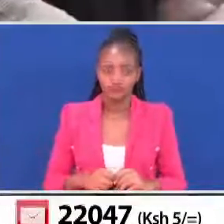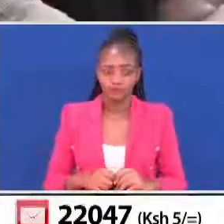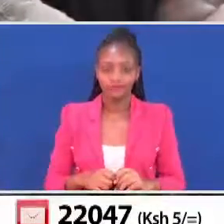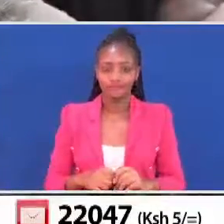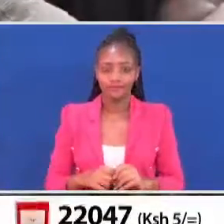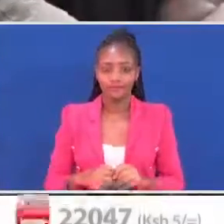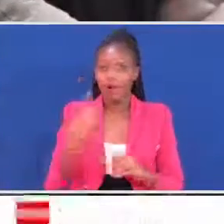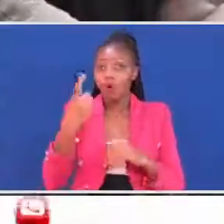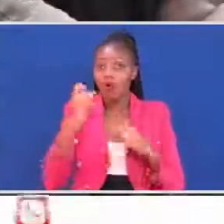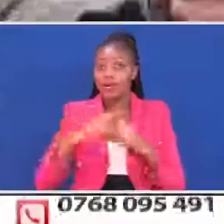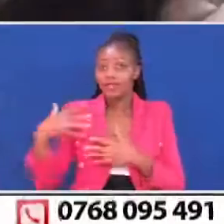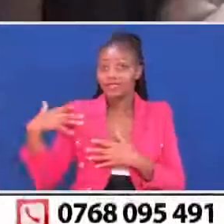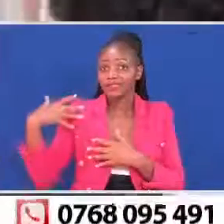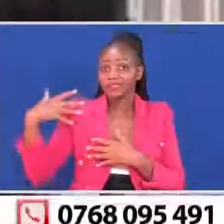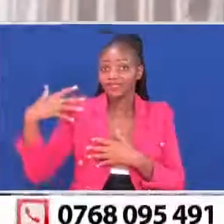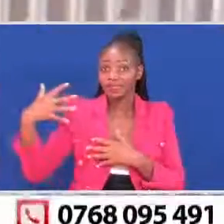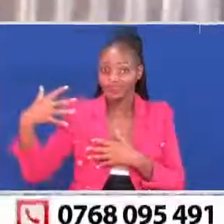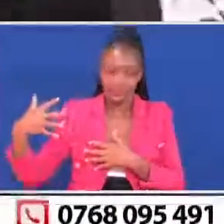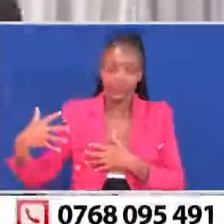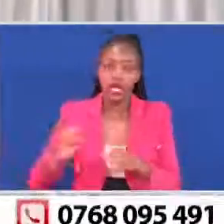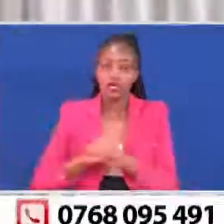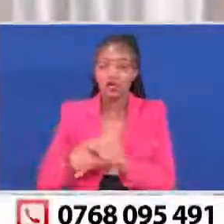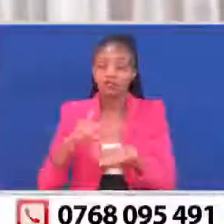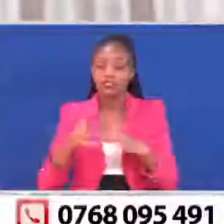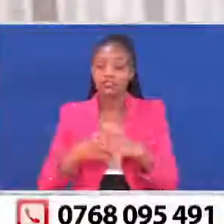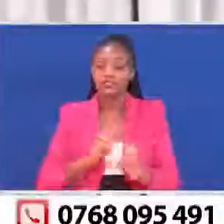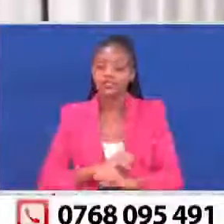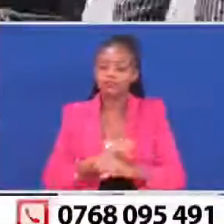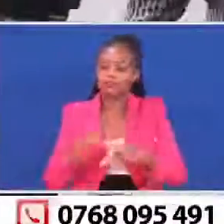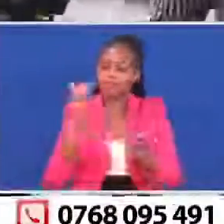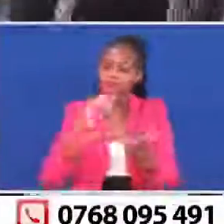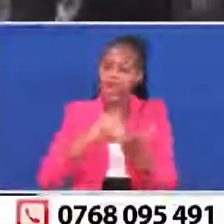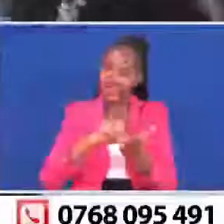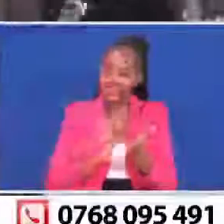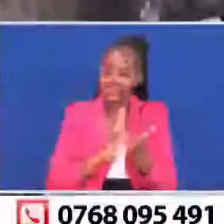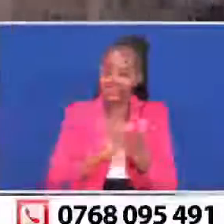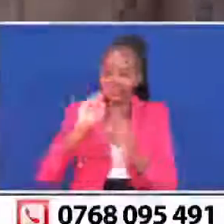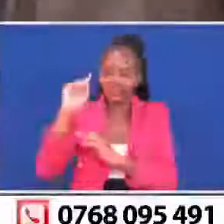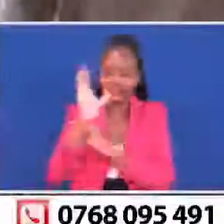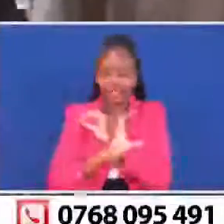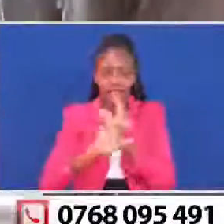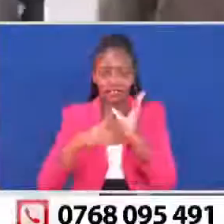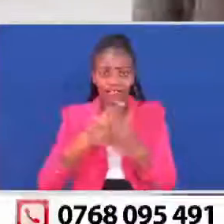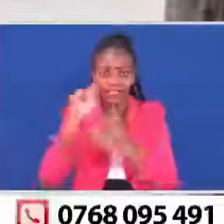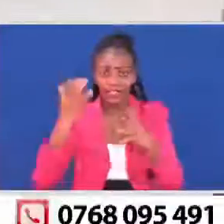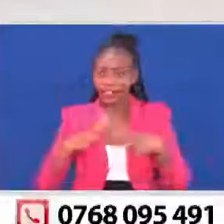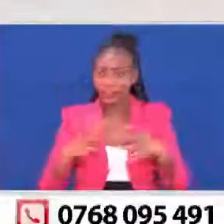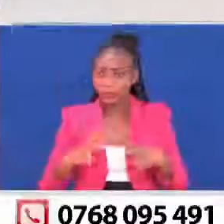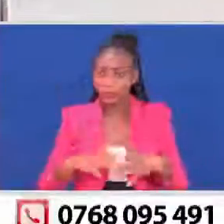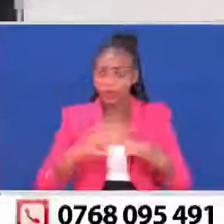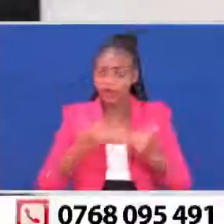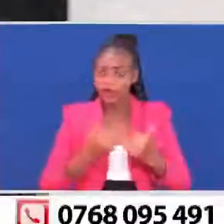Just 1 month since the eruption of a second wave of COVID-19 infections in the country, Kenyans are knowingly